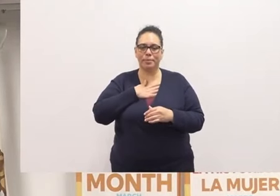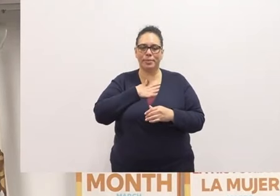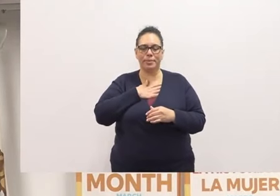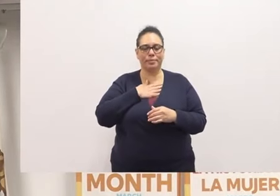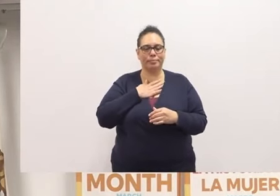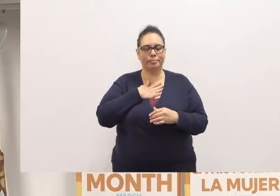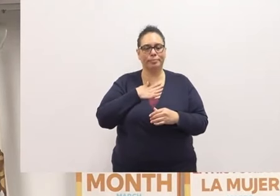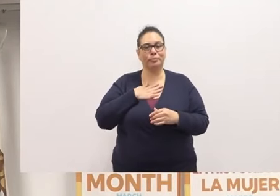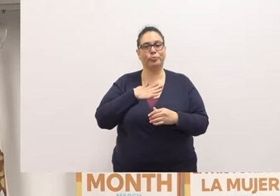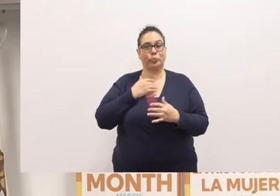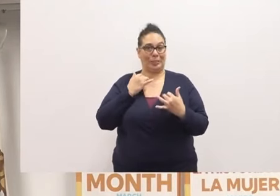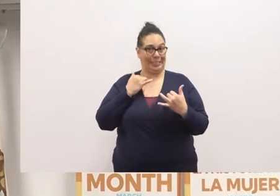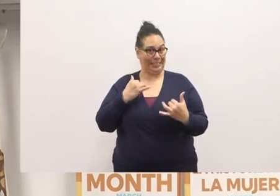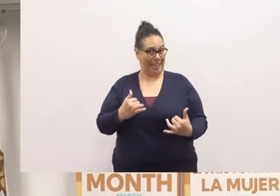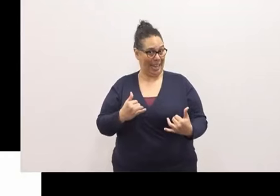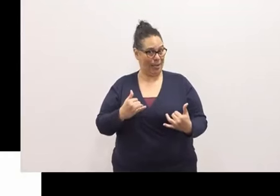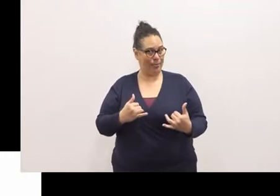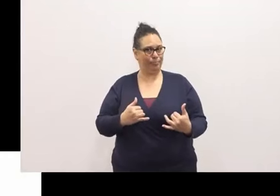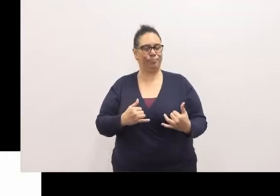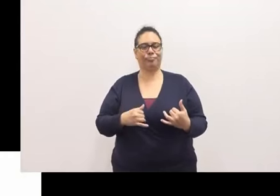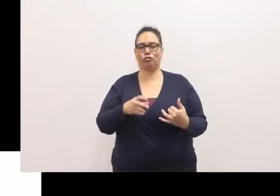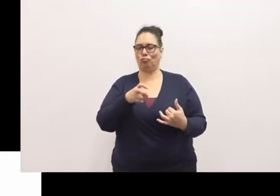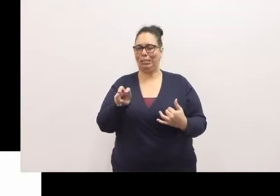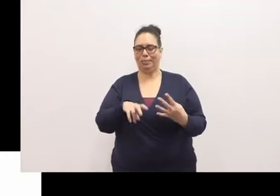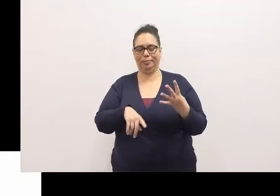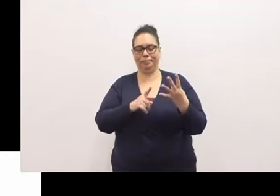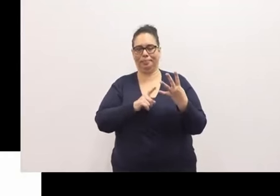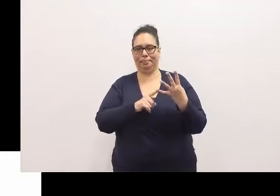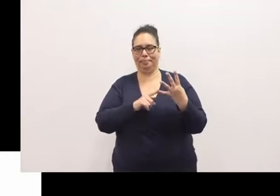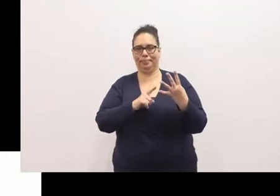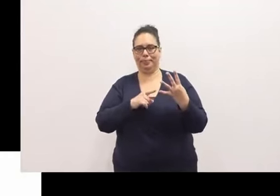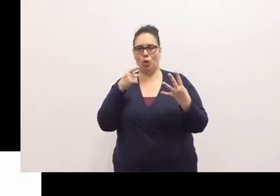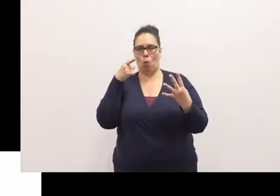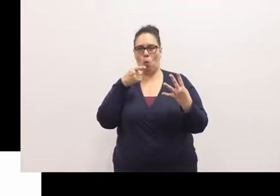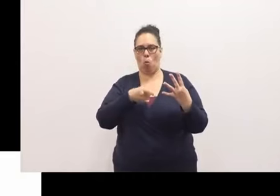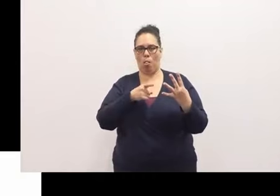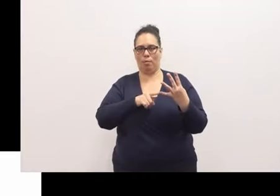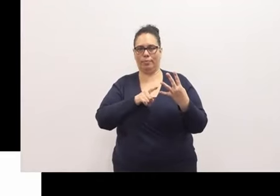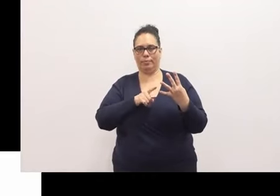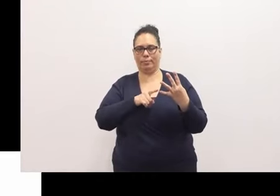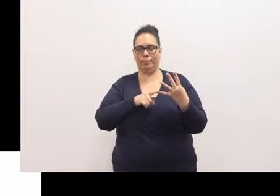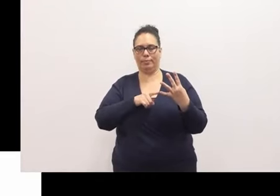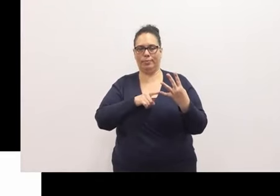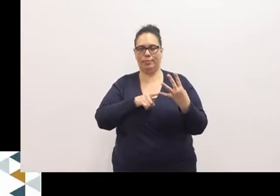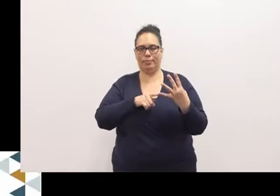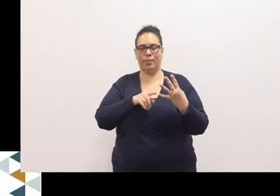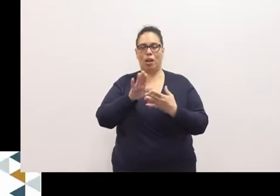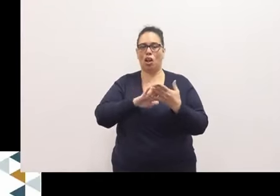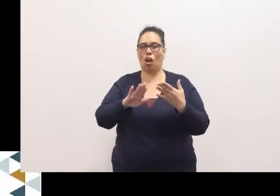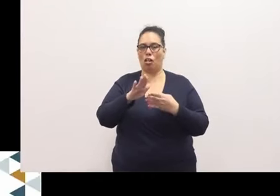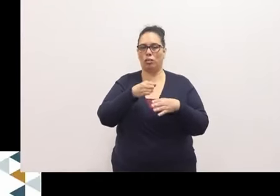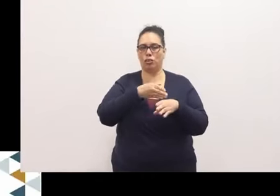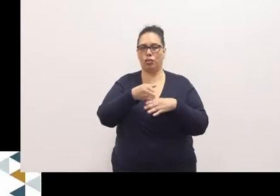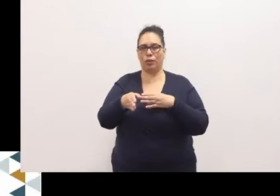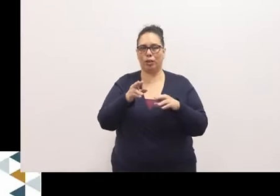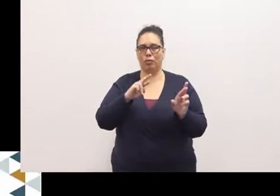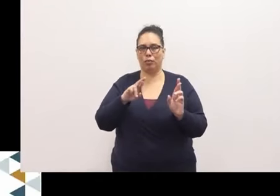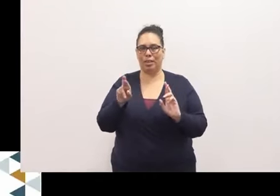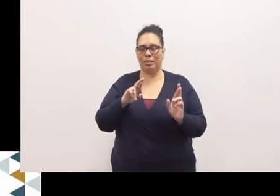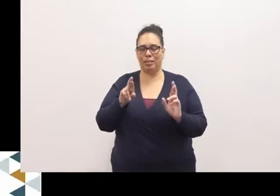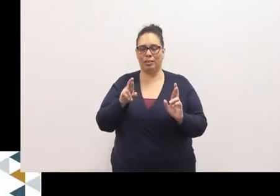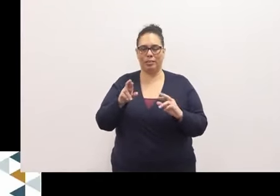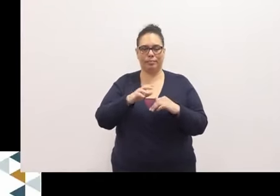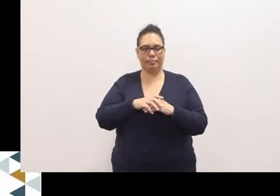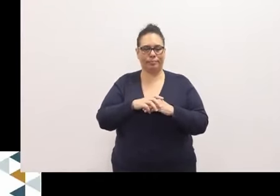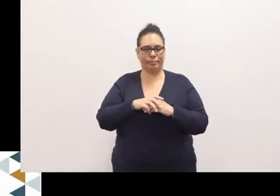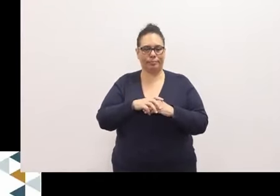Okay, so we will transition now to goal four, which is our college and career readiness. And I want to give some context in regards